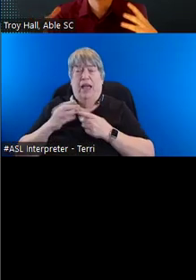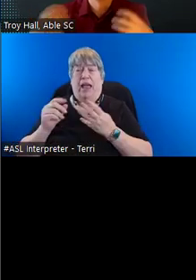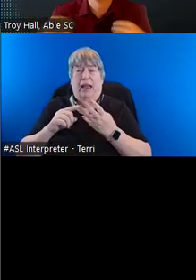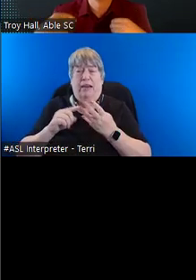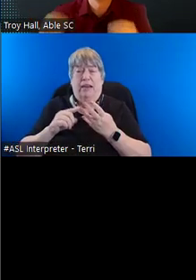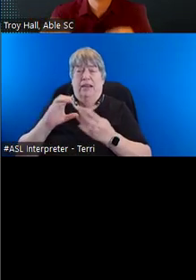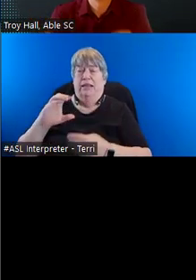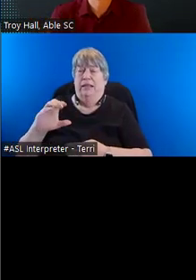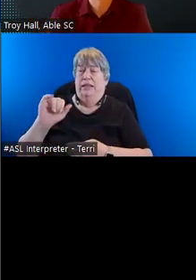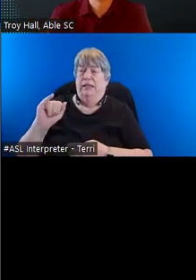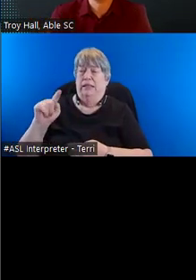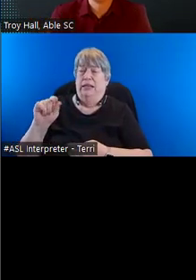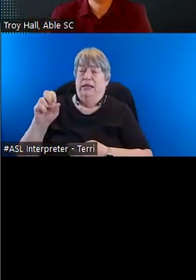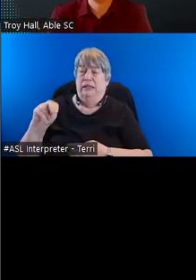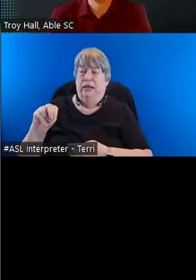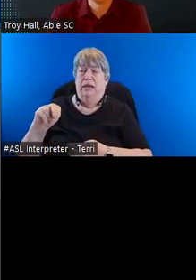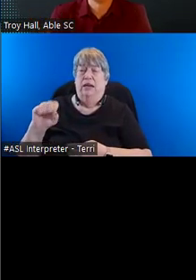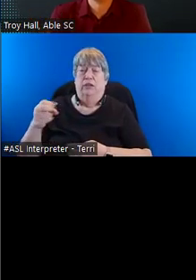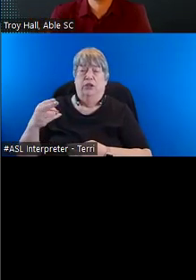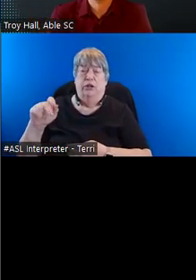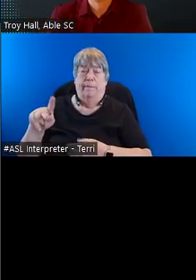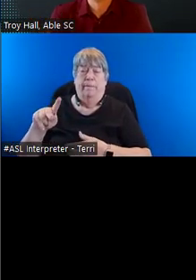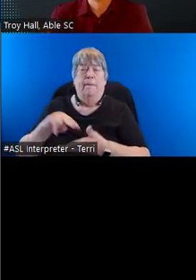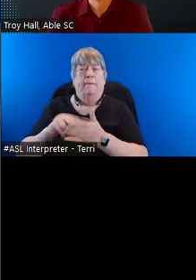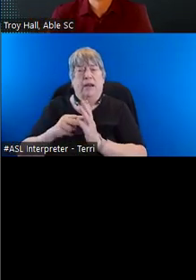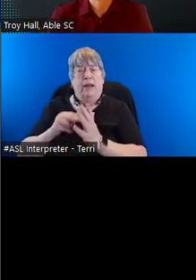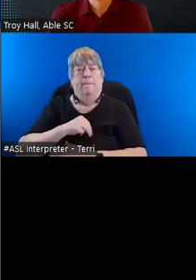are members in their community as well.